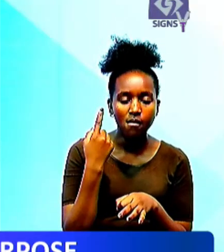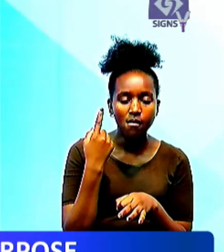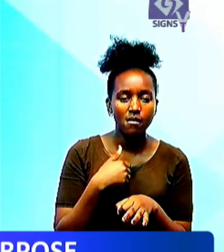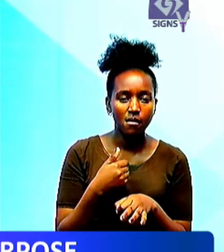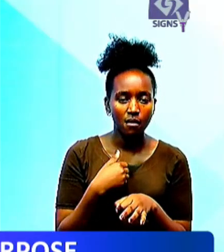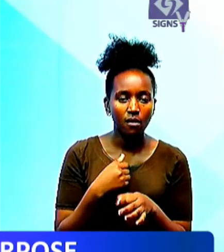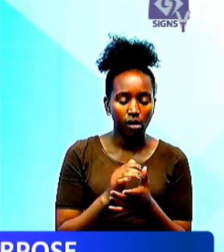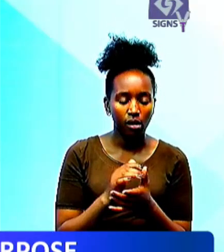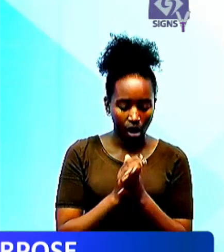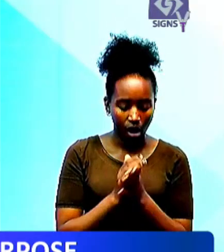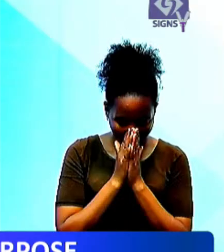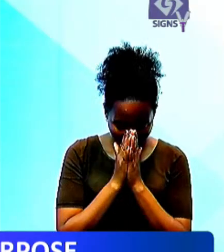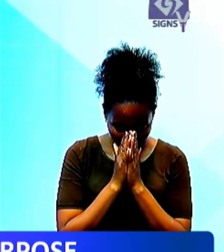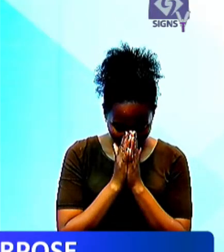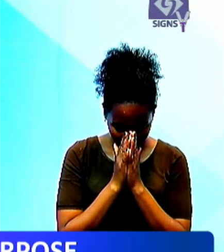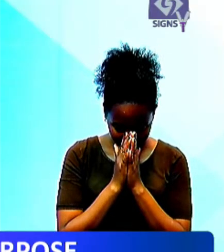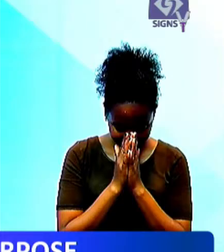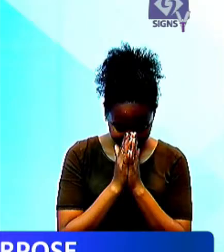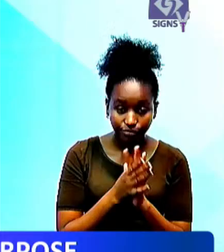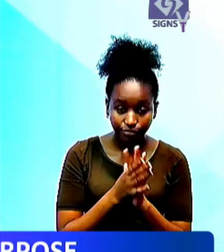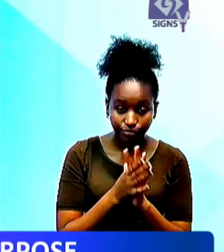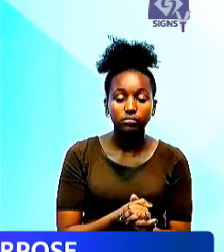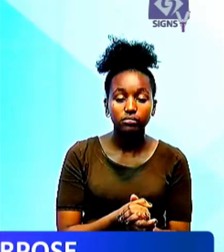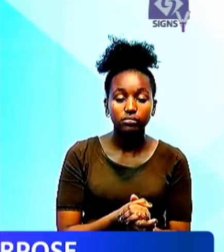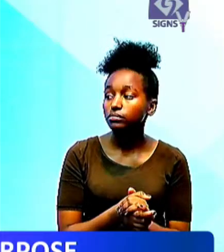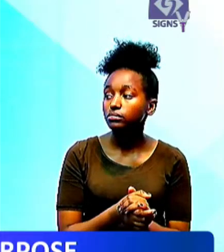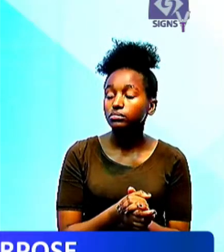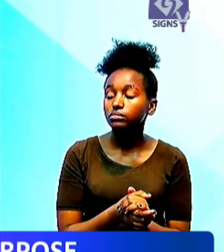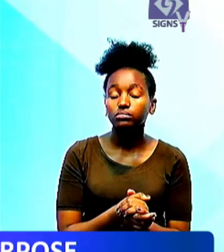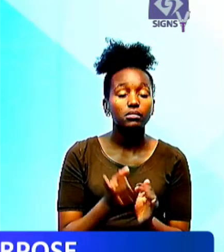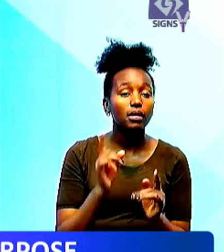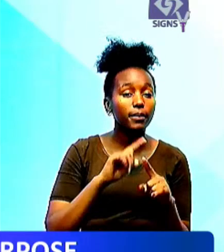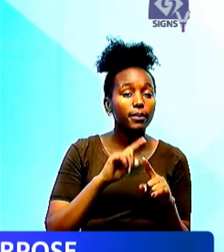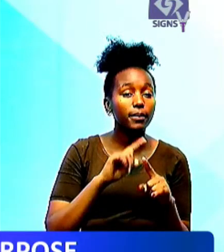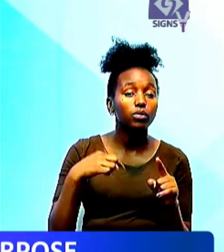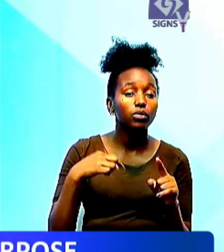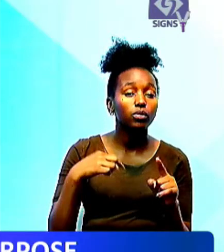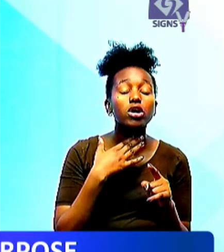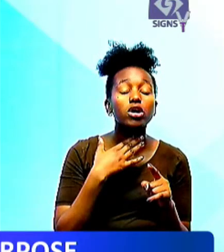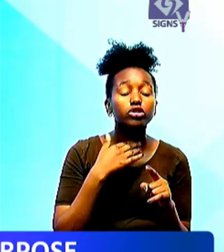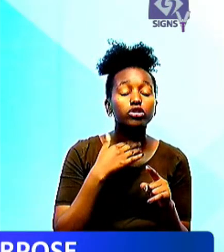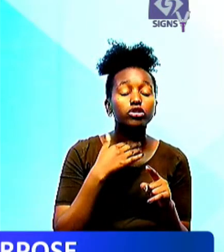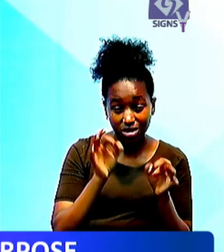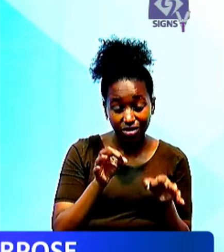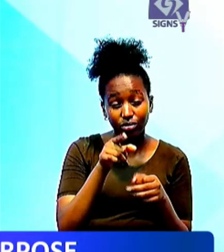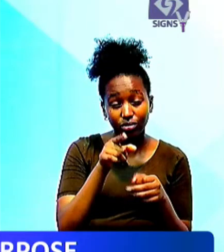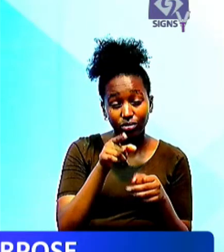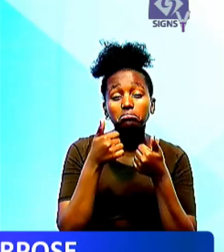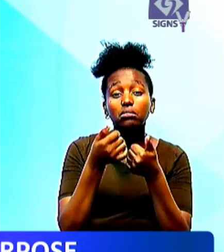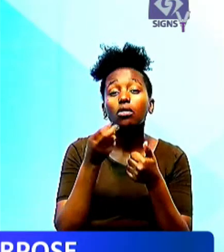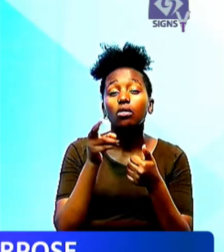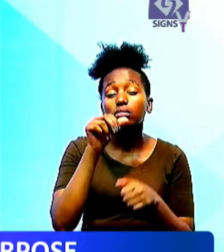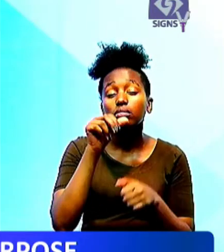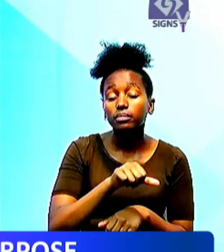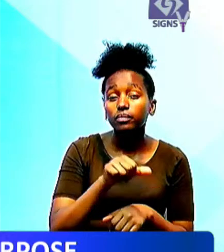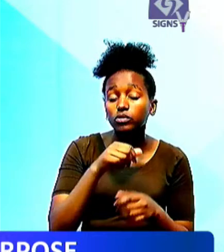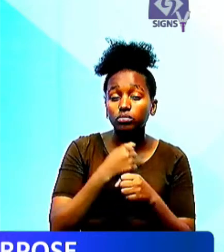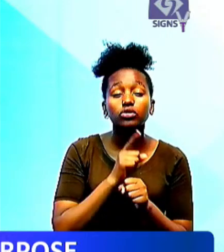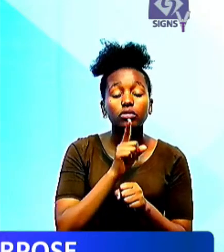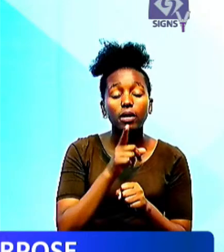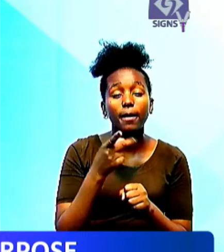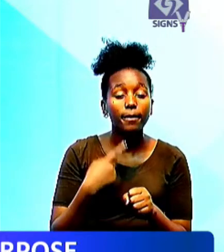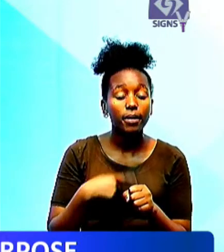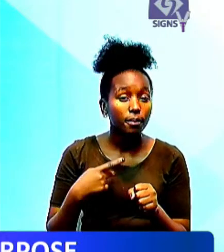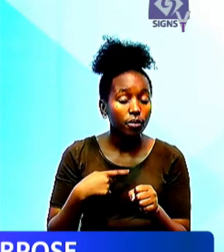mean a politically exposed person does not invest, but we want to know from the word go, so that if they are involved, there are people we